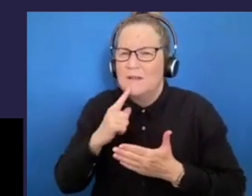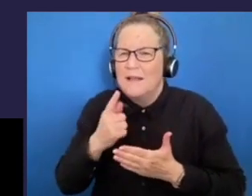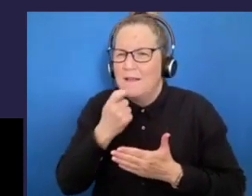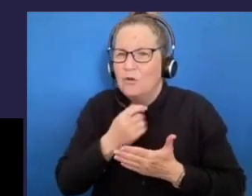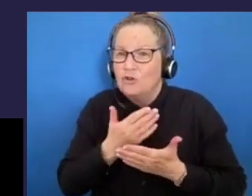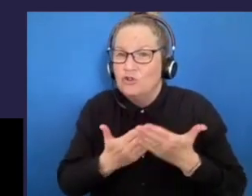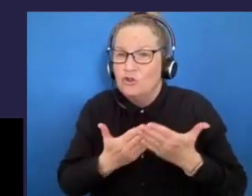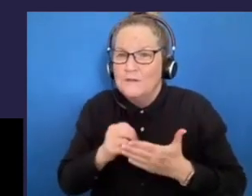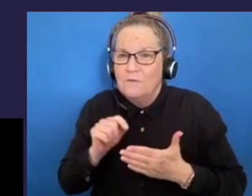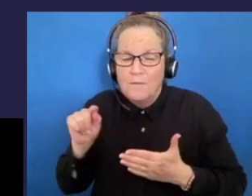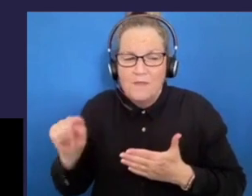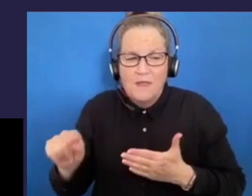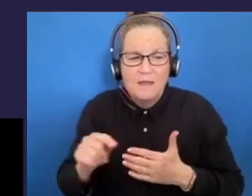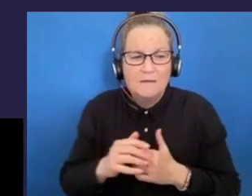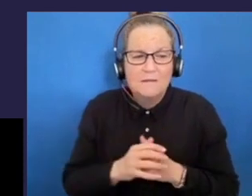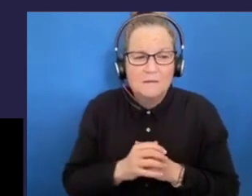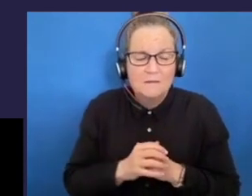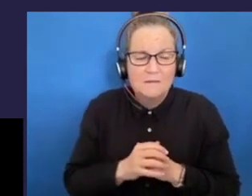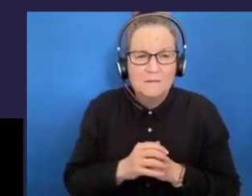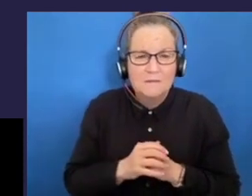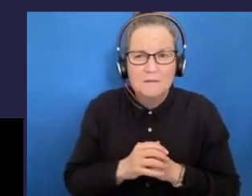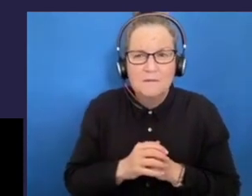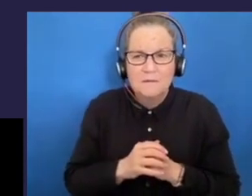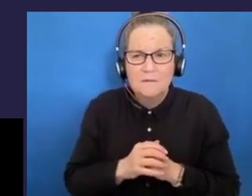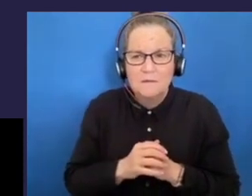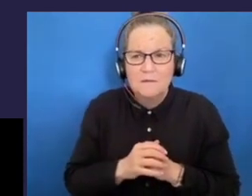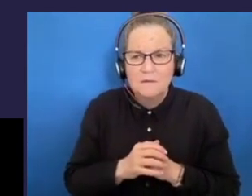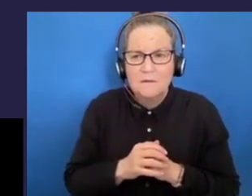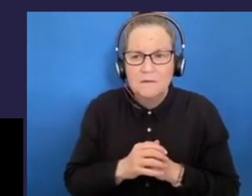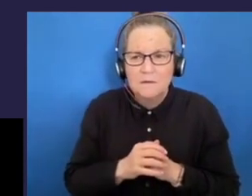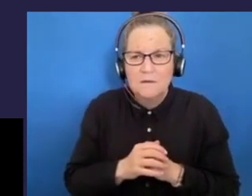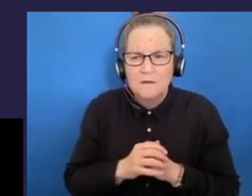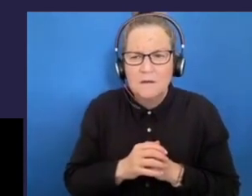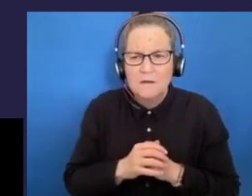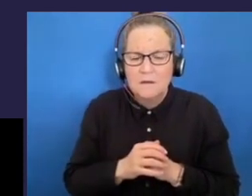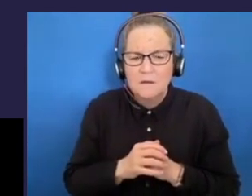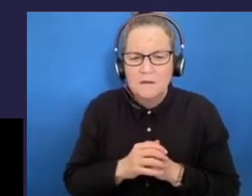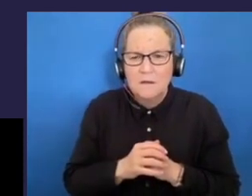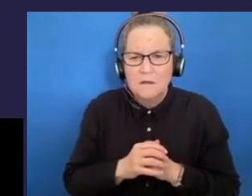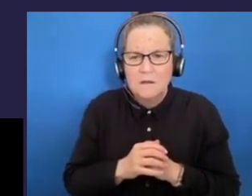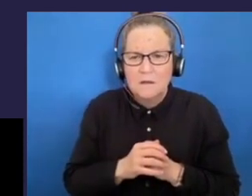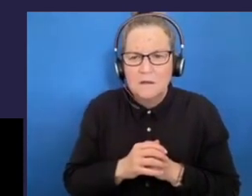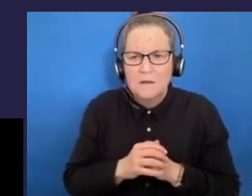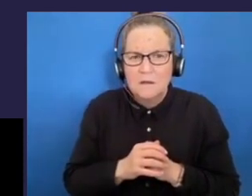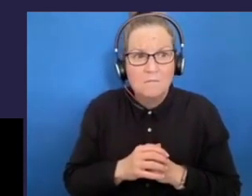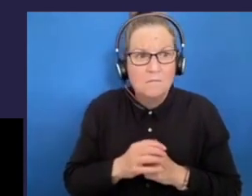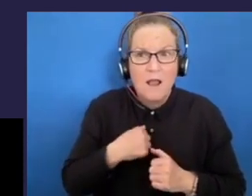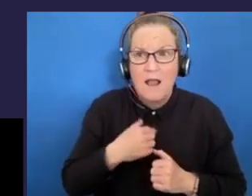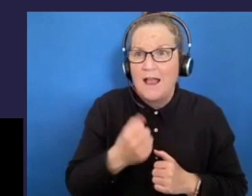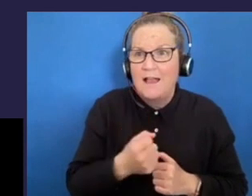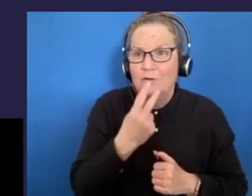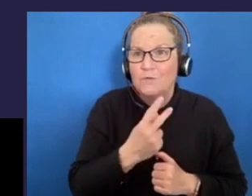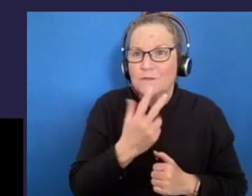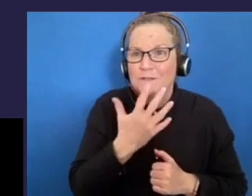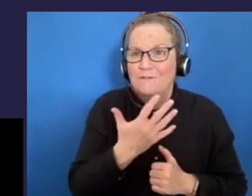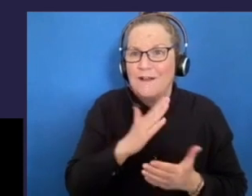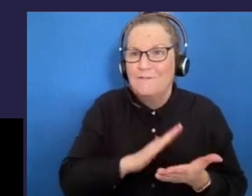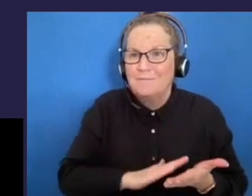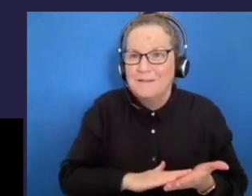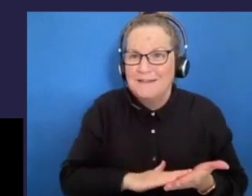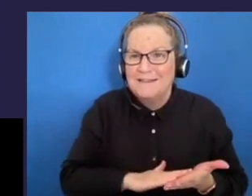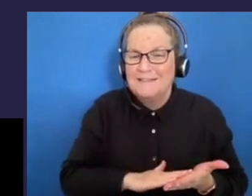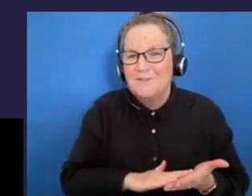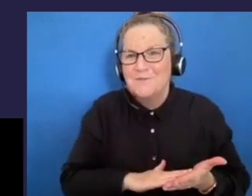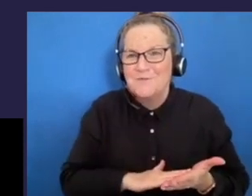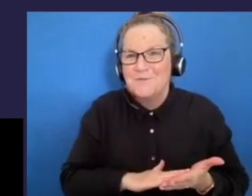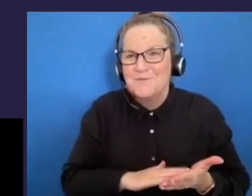that. In 25 minutes, I've come to believe, I mean, what can I do in 25 minutes? My intent today is